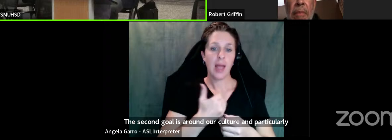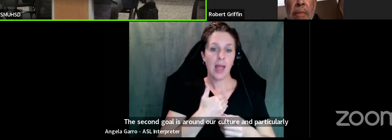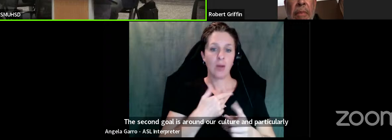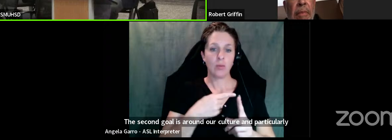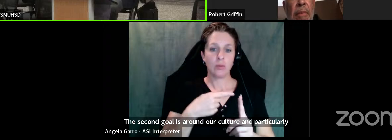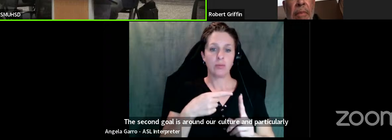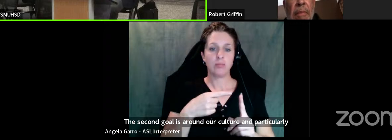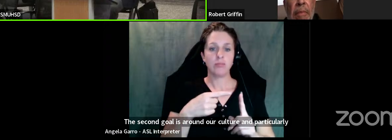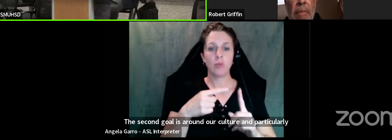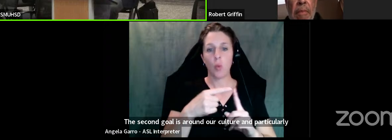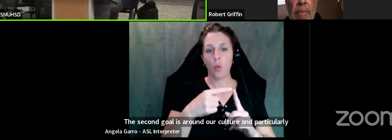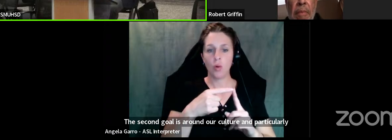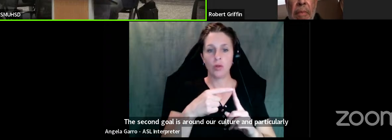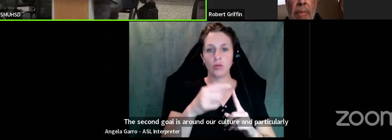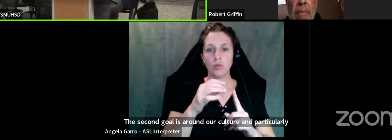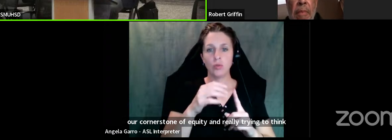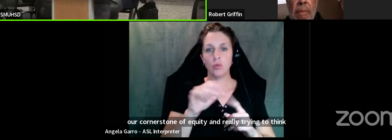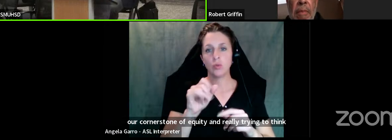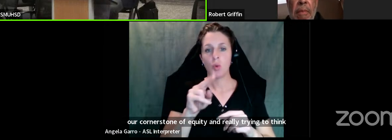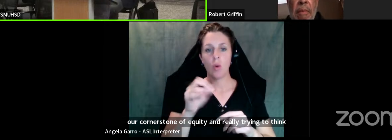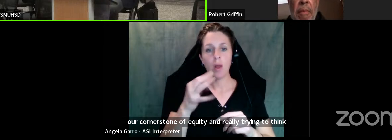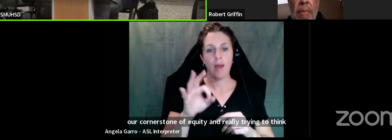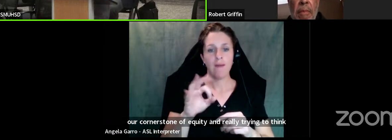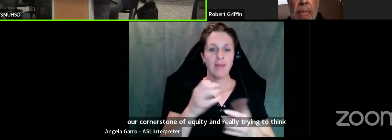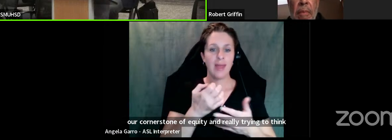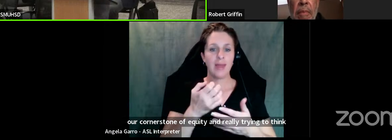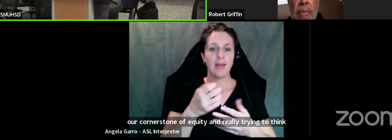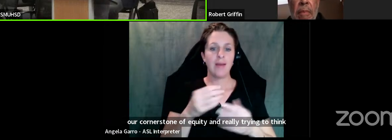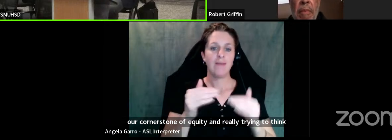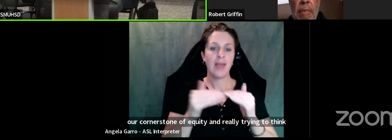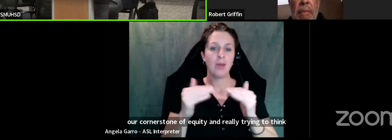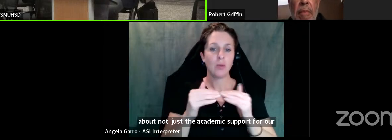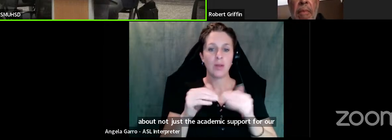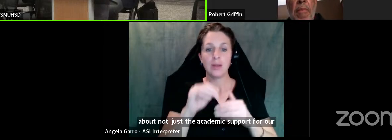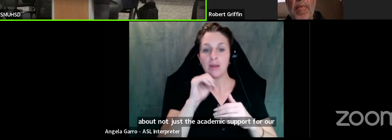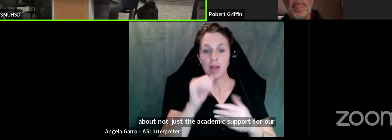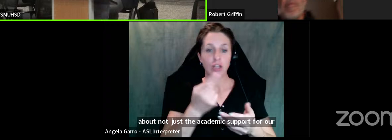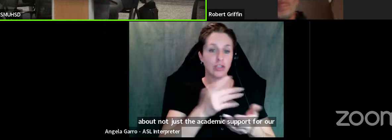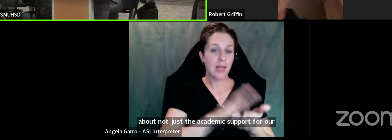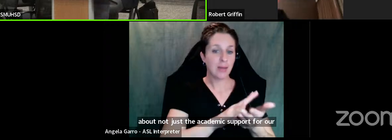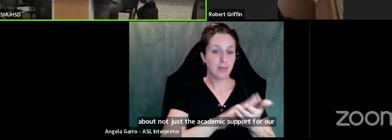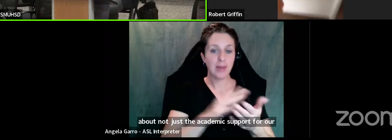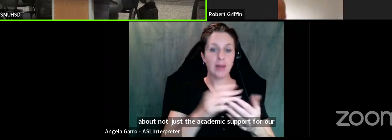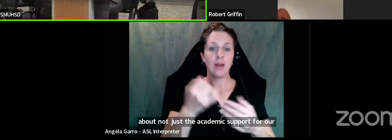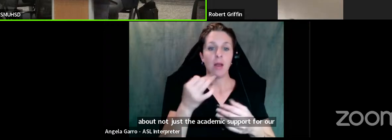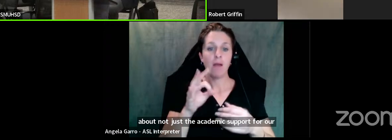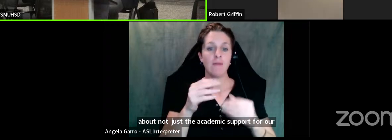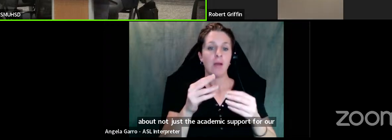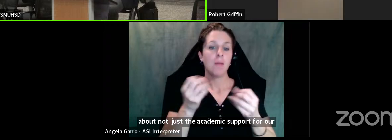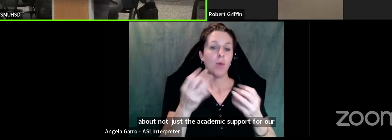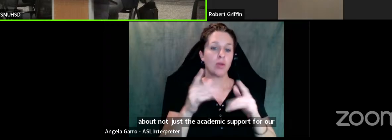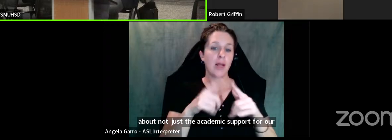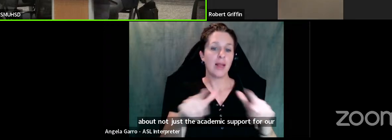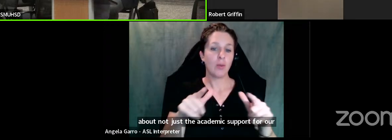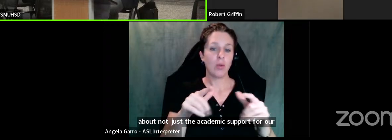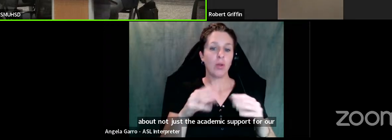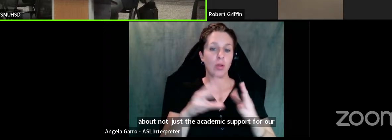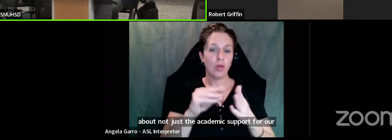and really trying to think about not just the academic support for our multilingual learners, but our social support as they